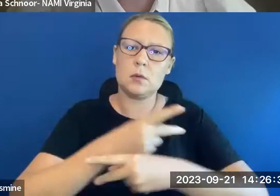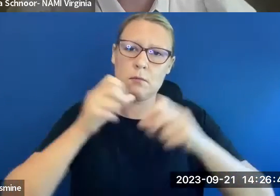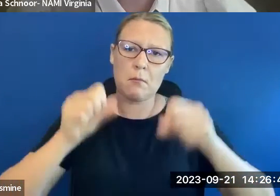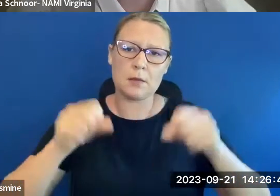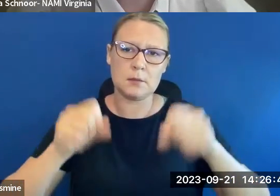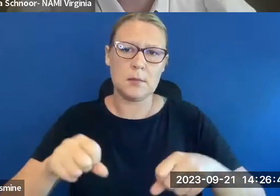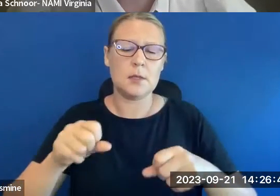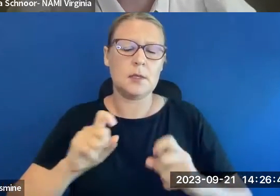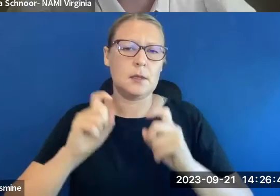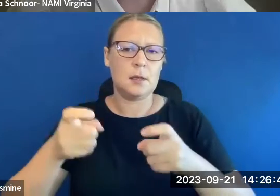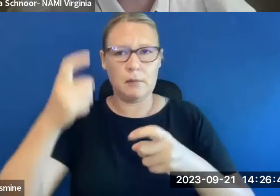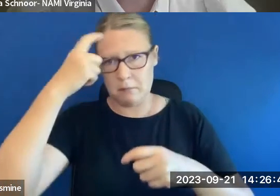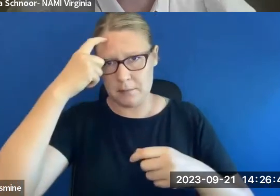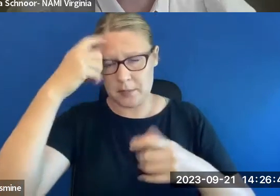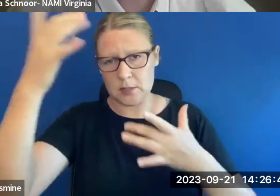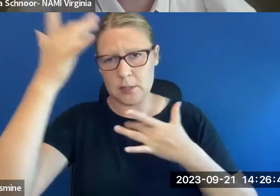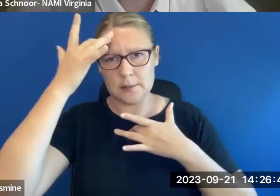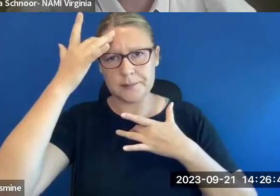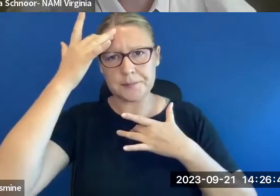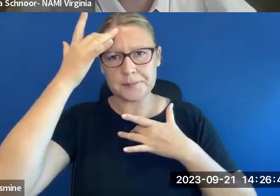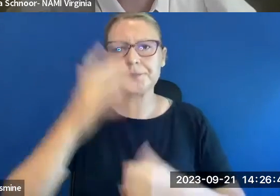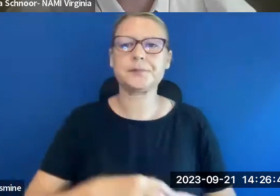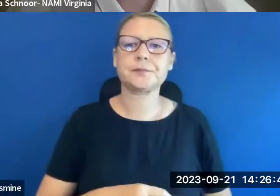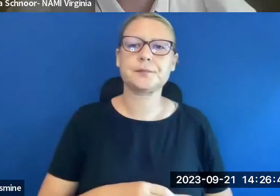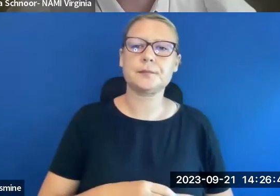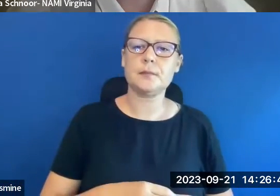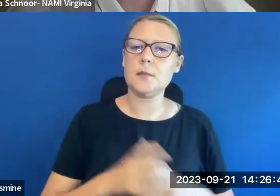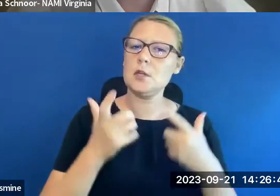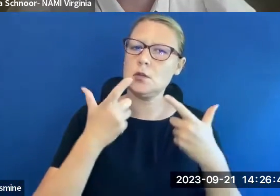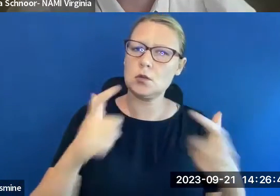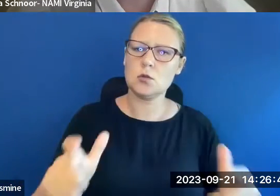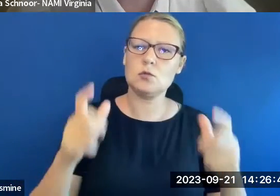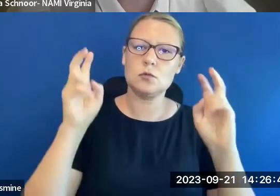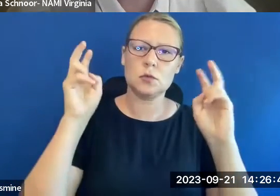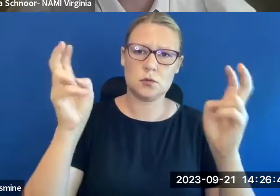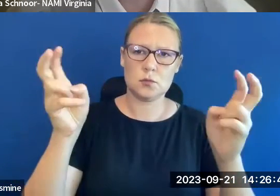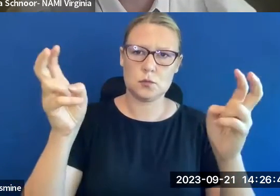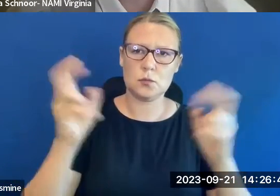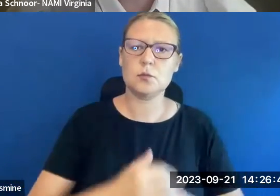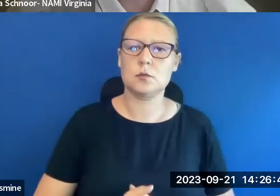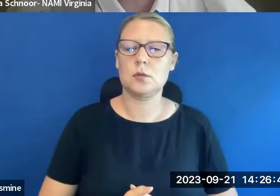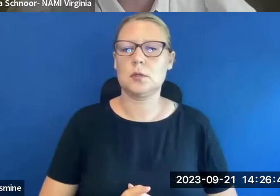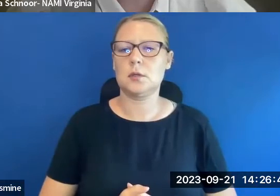mental illness. And so it is a huge issue. And I think that